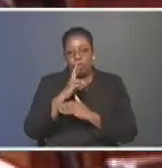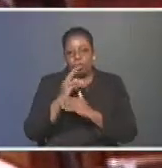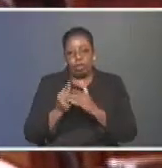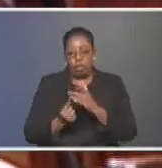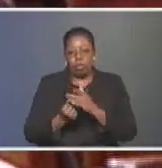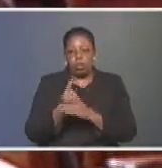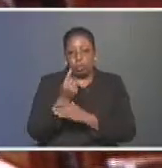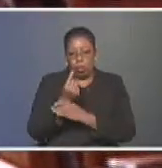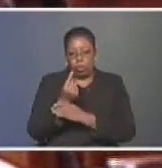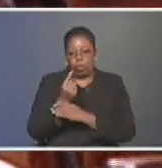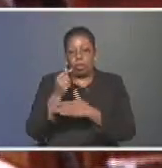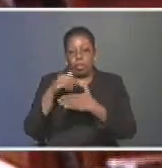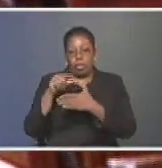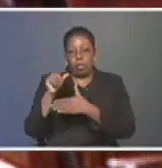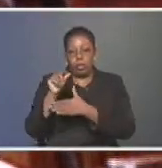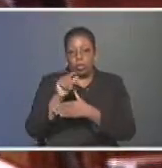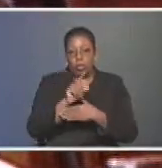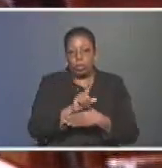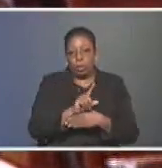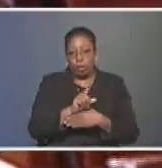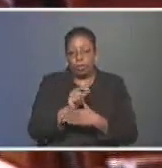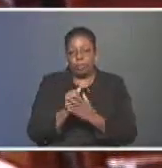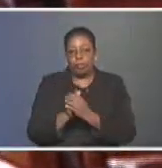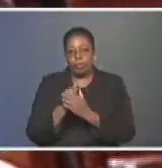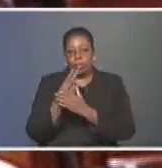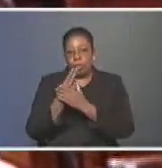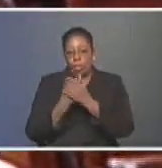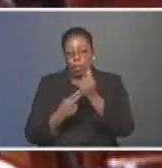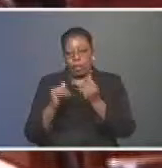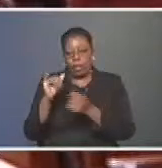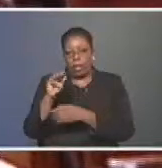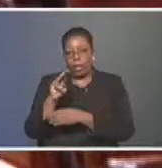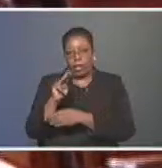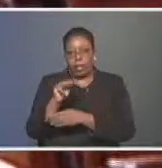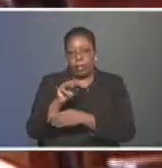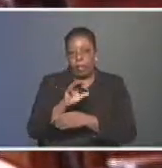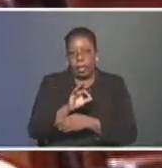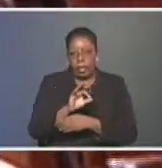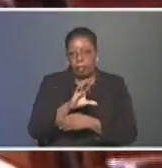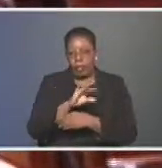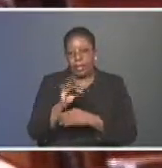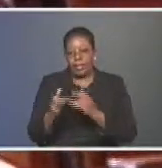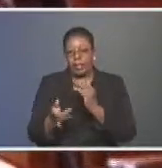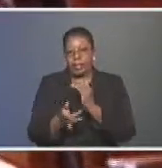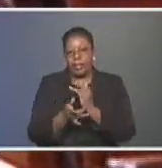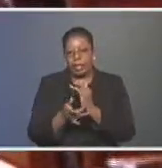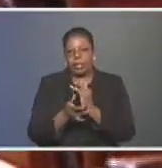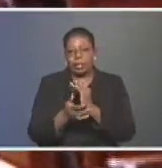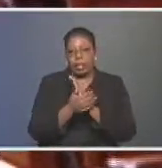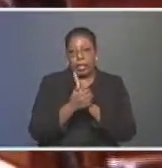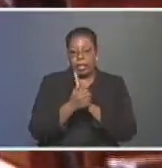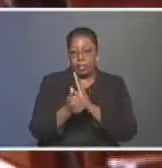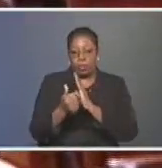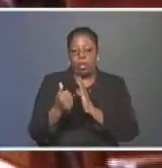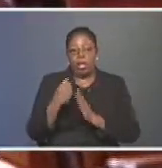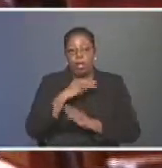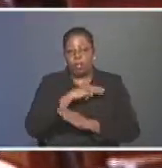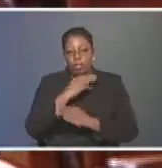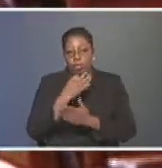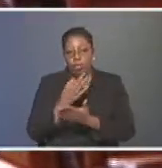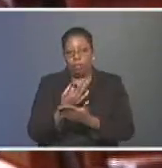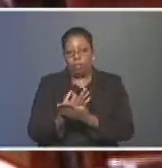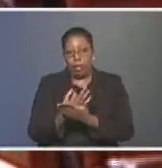in 2021. Both the IMF and the technical experts at the Ministry of